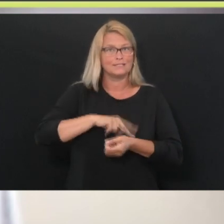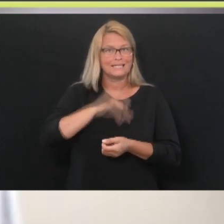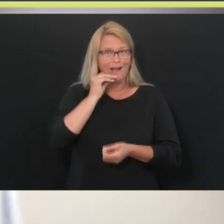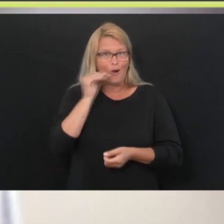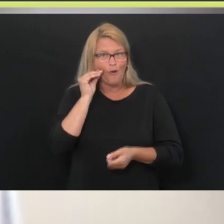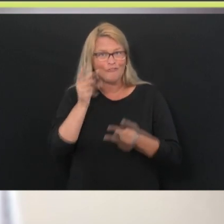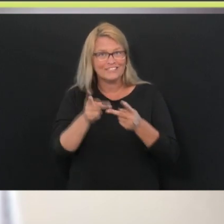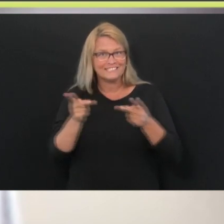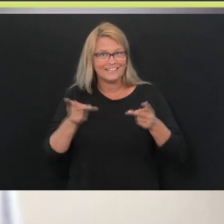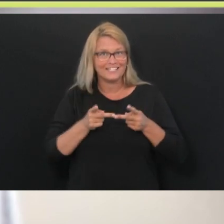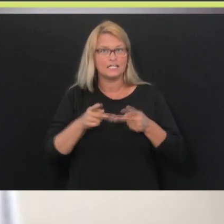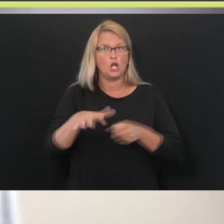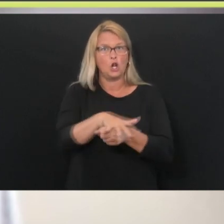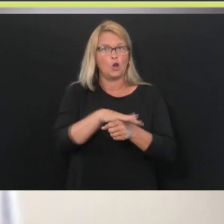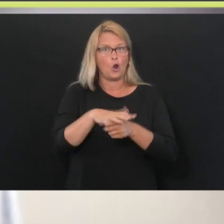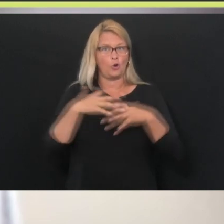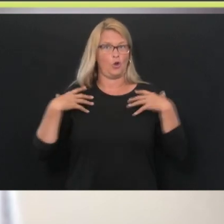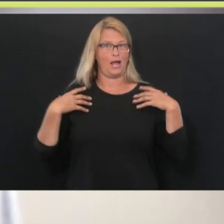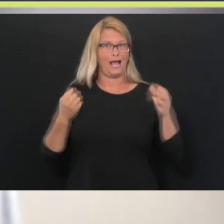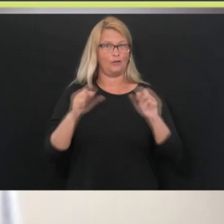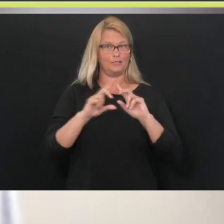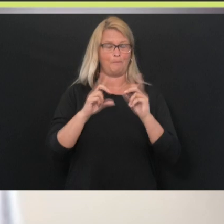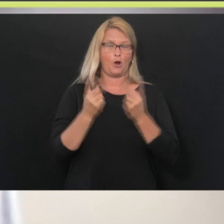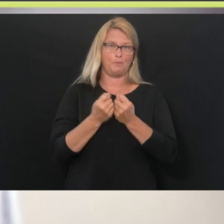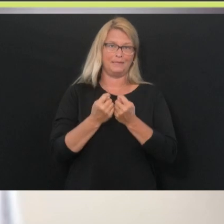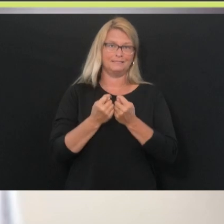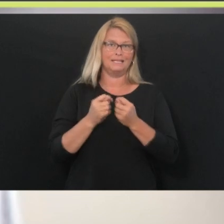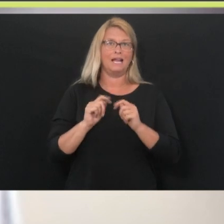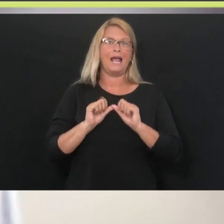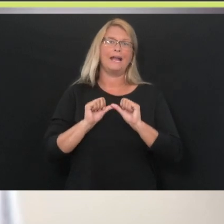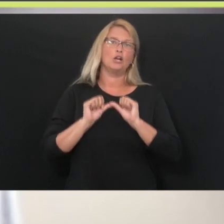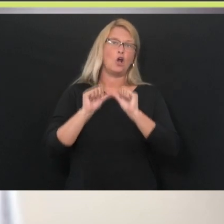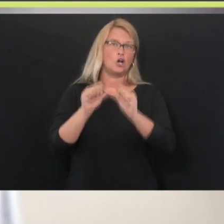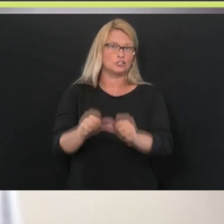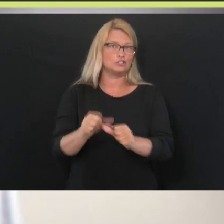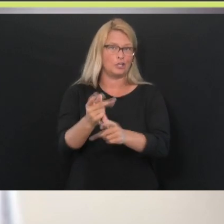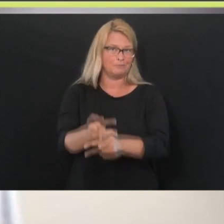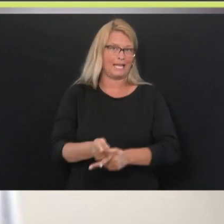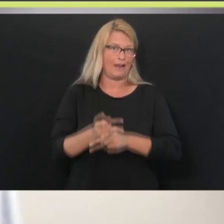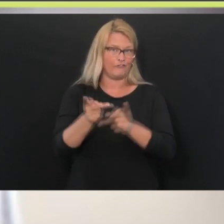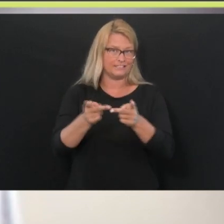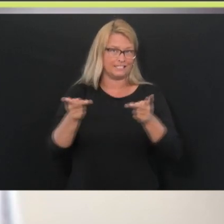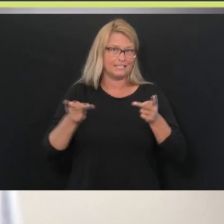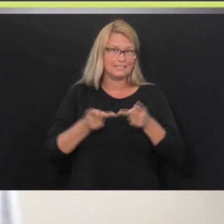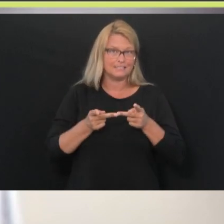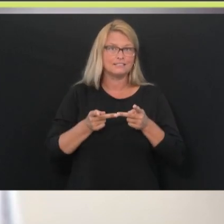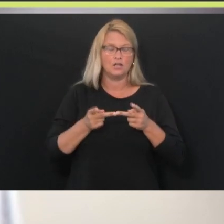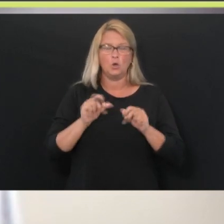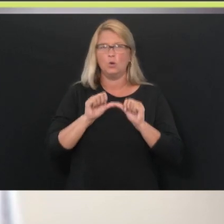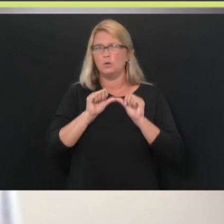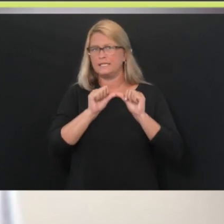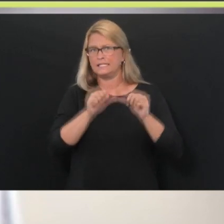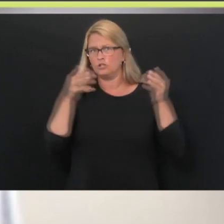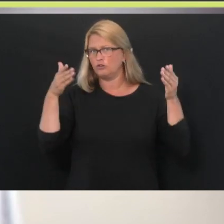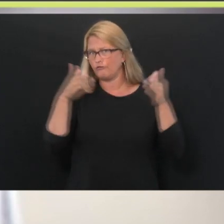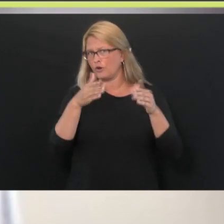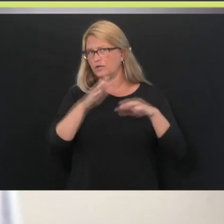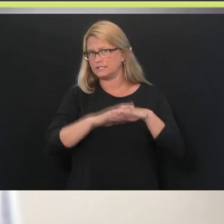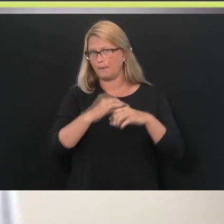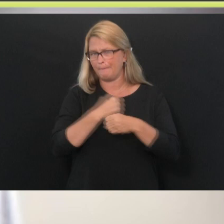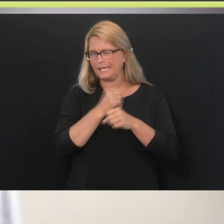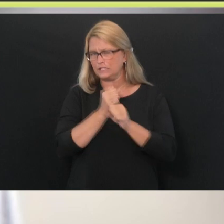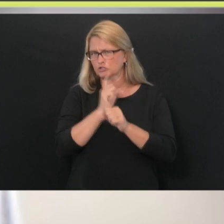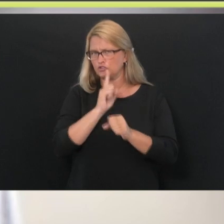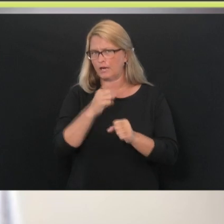and our local health departments and our long-term care facilities. We'll continue to focus on ensuring we have